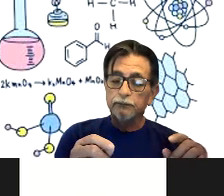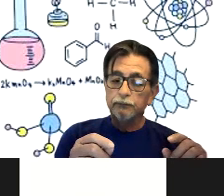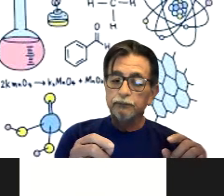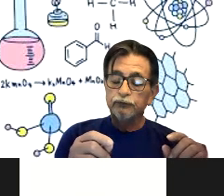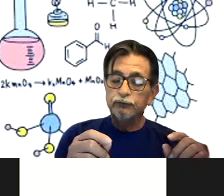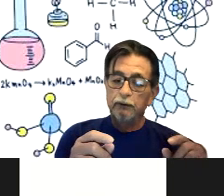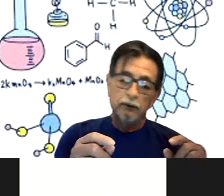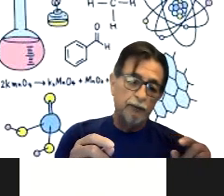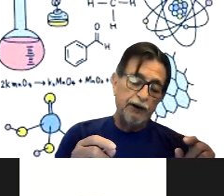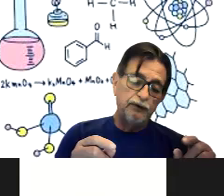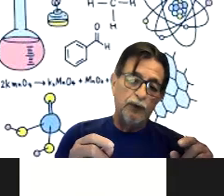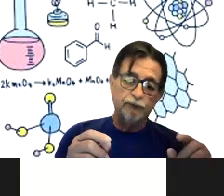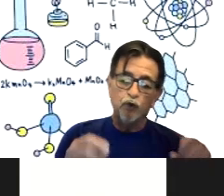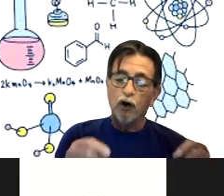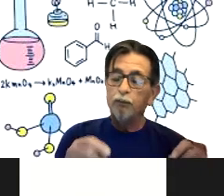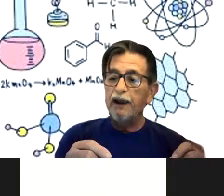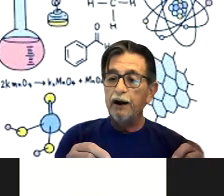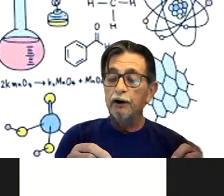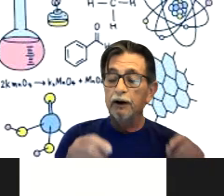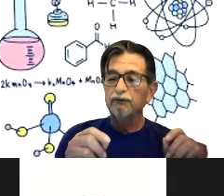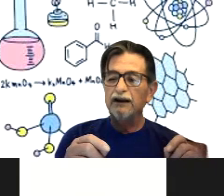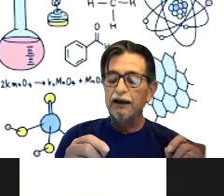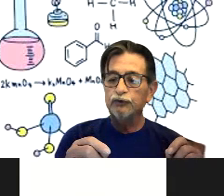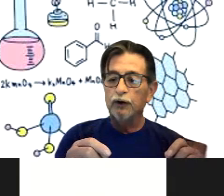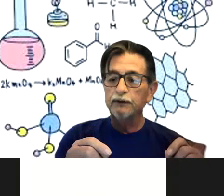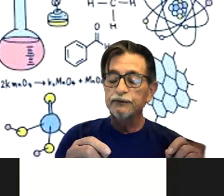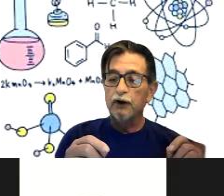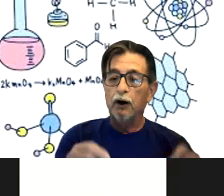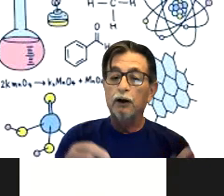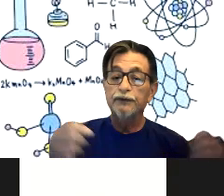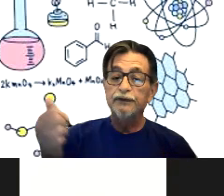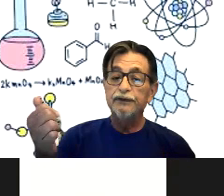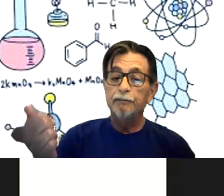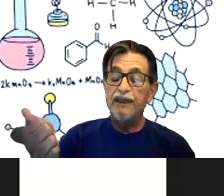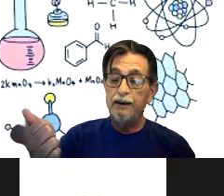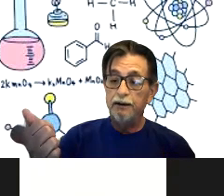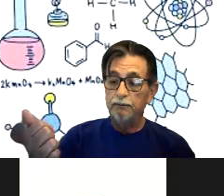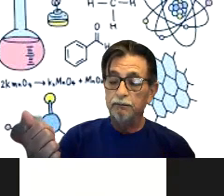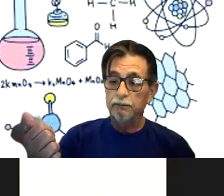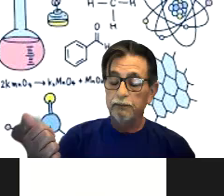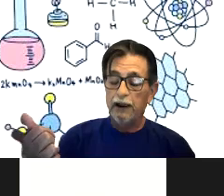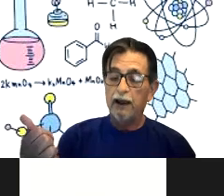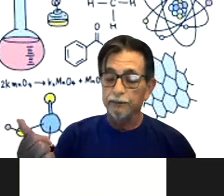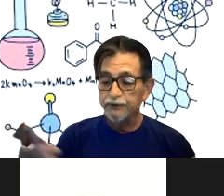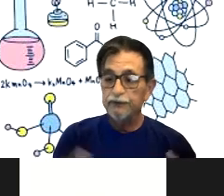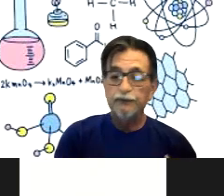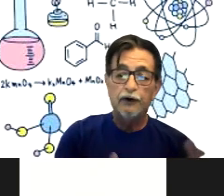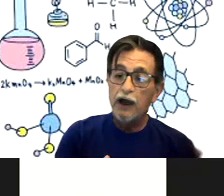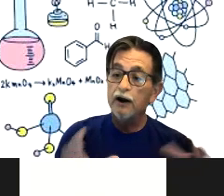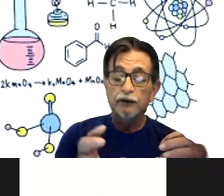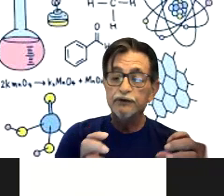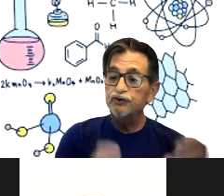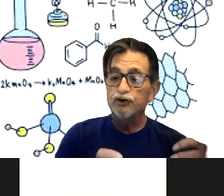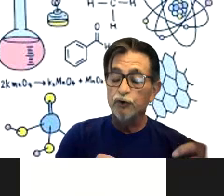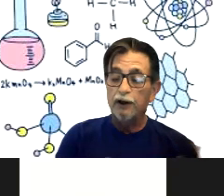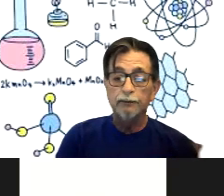how many do we have? 12 pair of electrons on the B atoms. They're